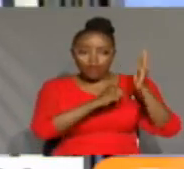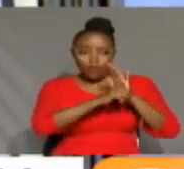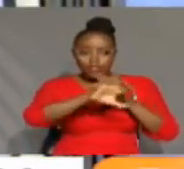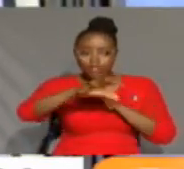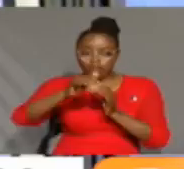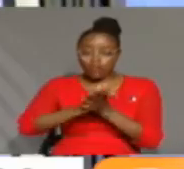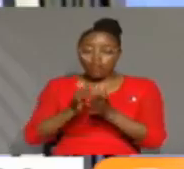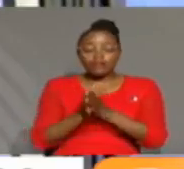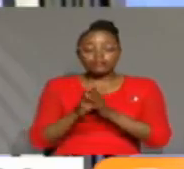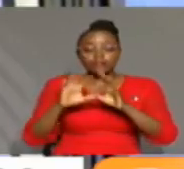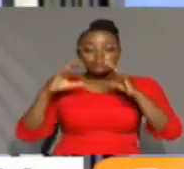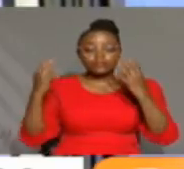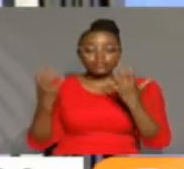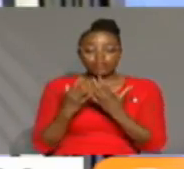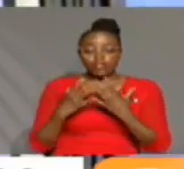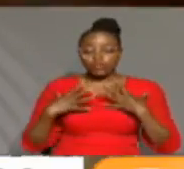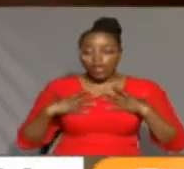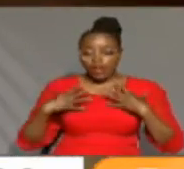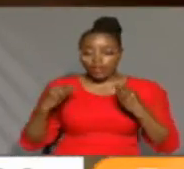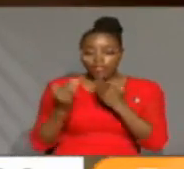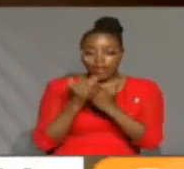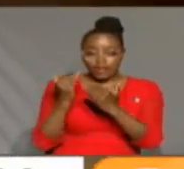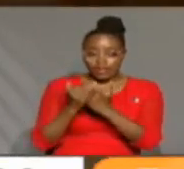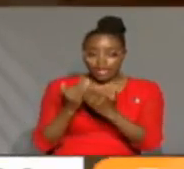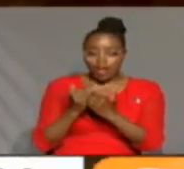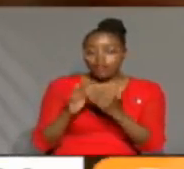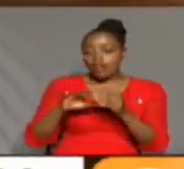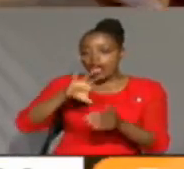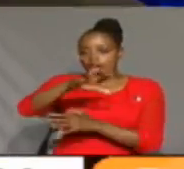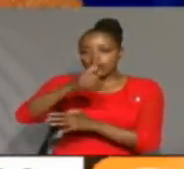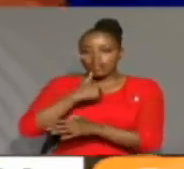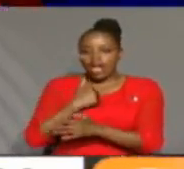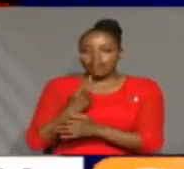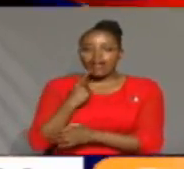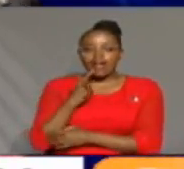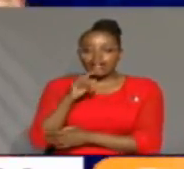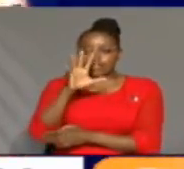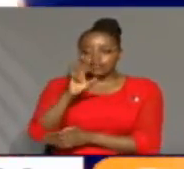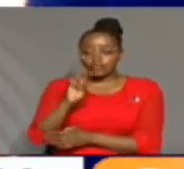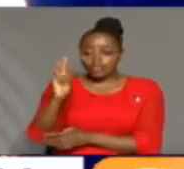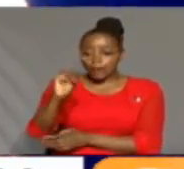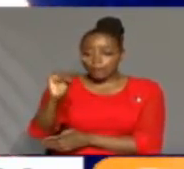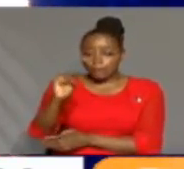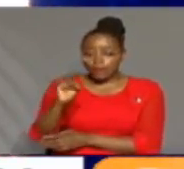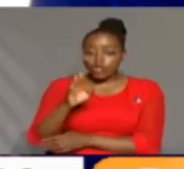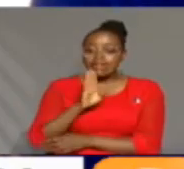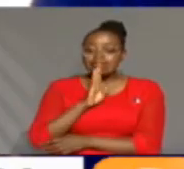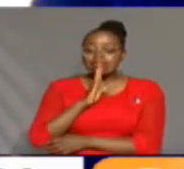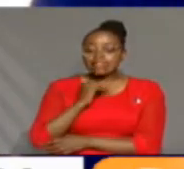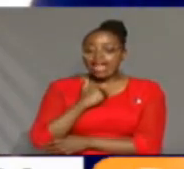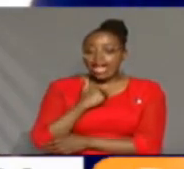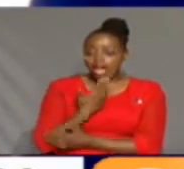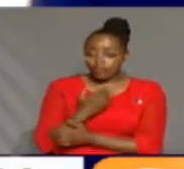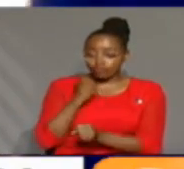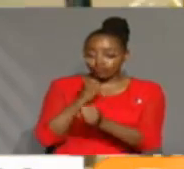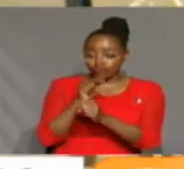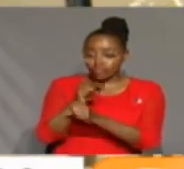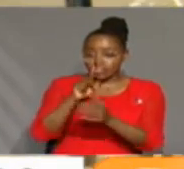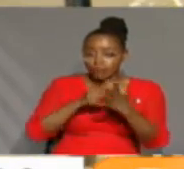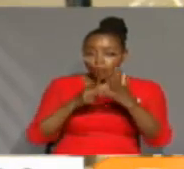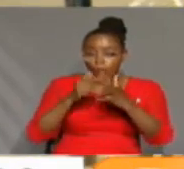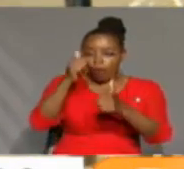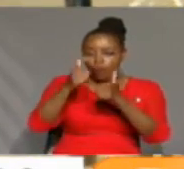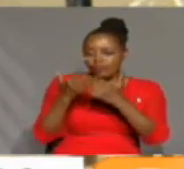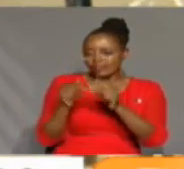County's universal health care plan after it emerged that the county had incurred 150 million shillings debt to run the program, from which